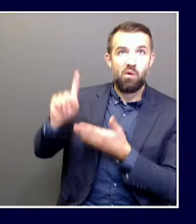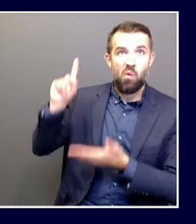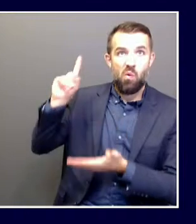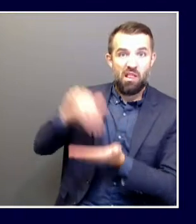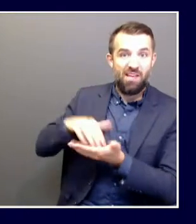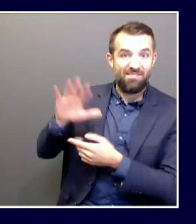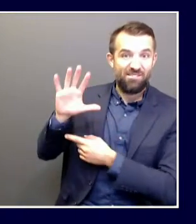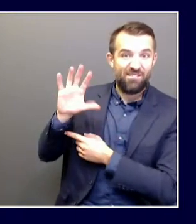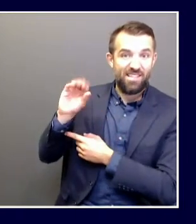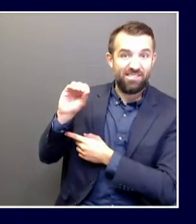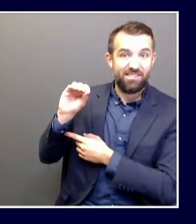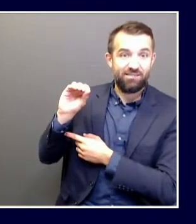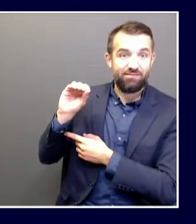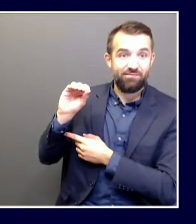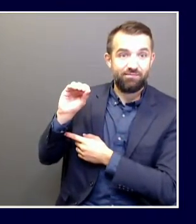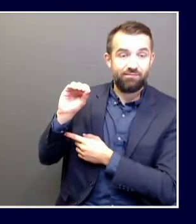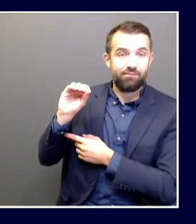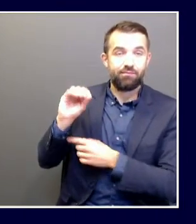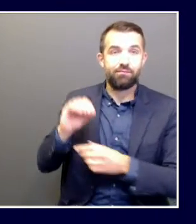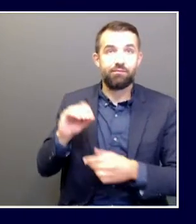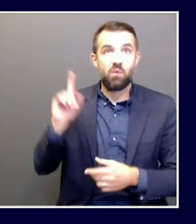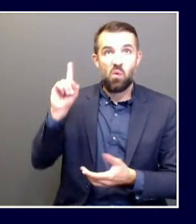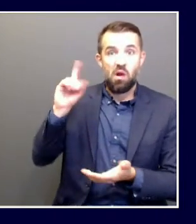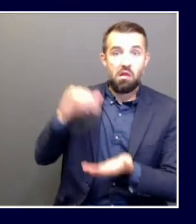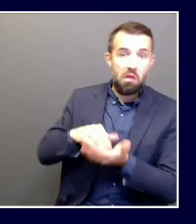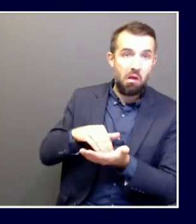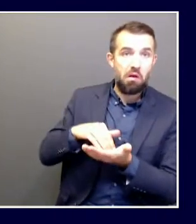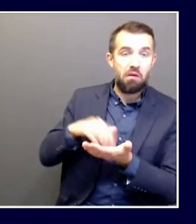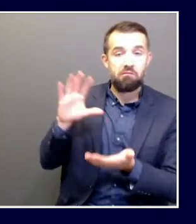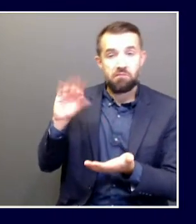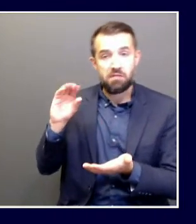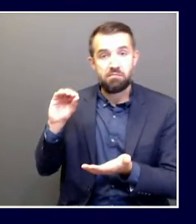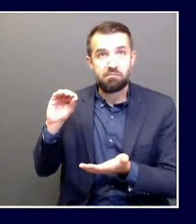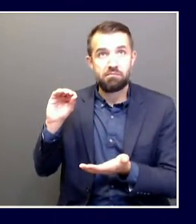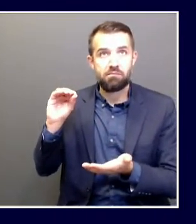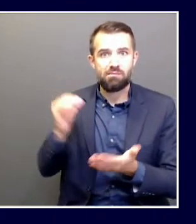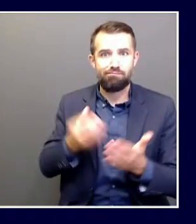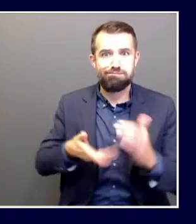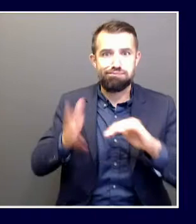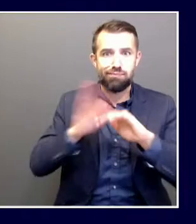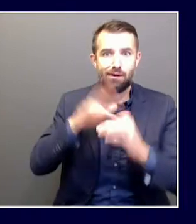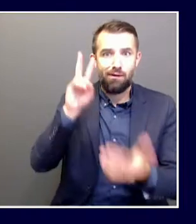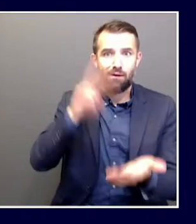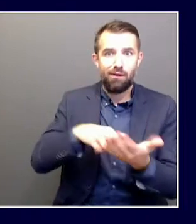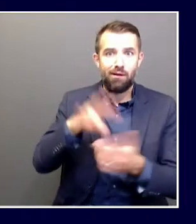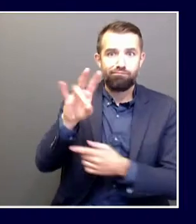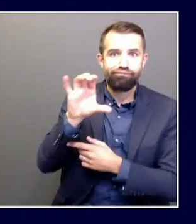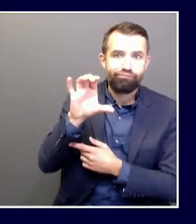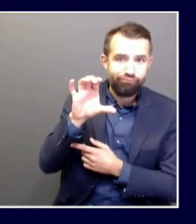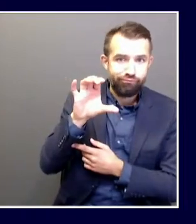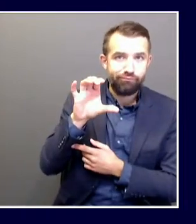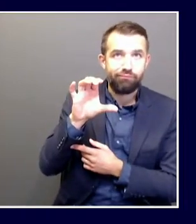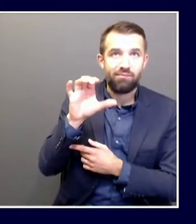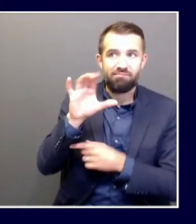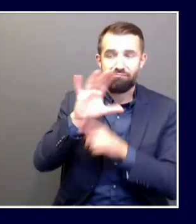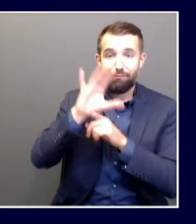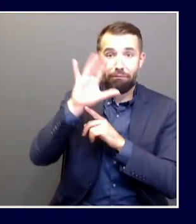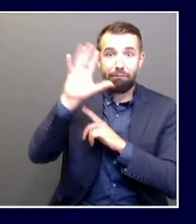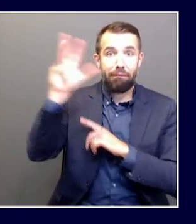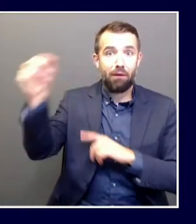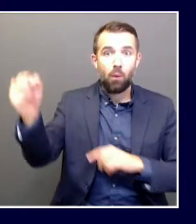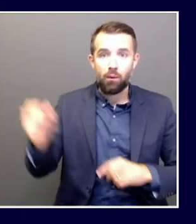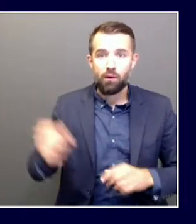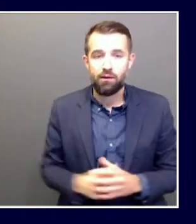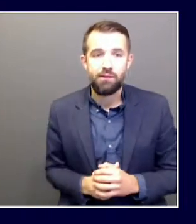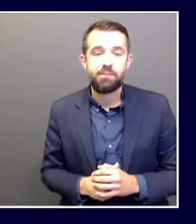from around 1,000 to 2,700 doses per day when it comes to boosters and third doses. What